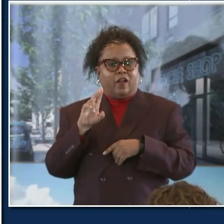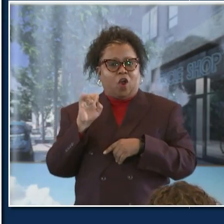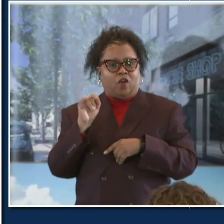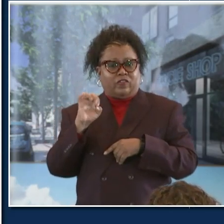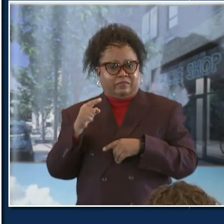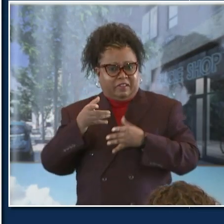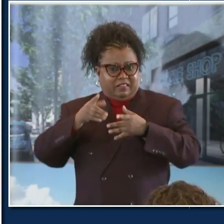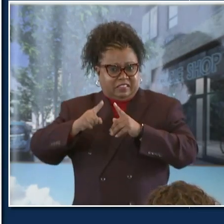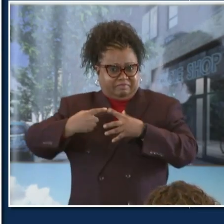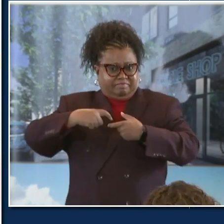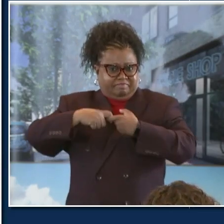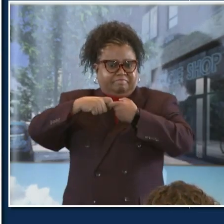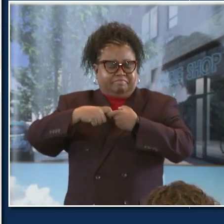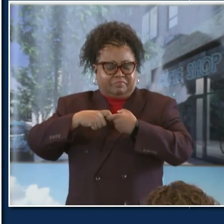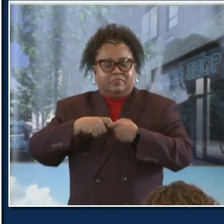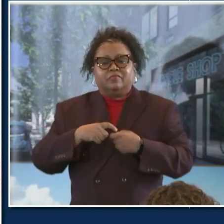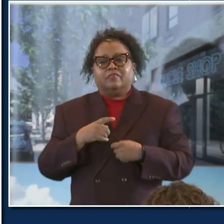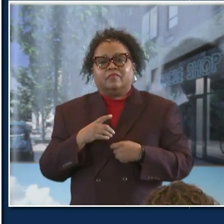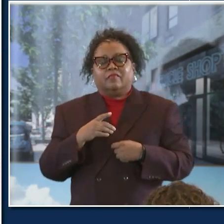left off.